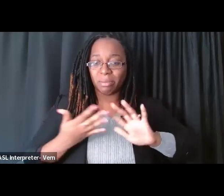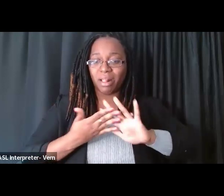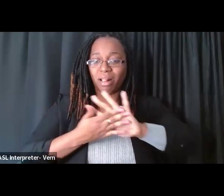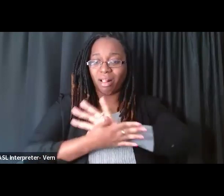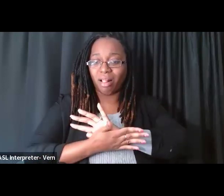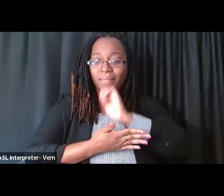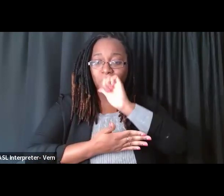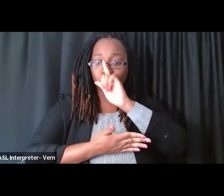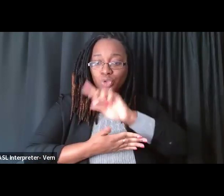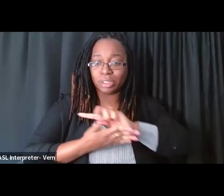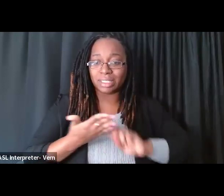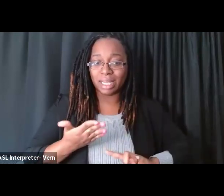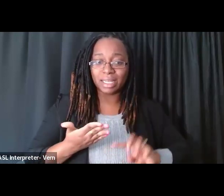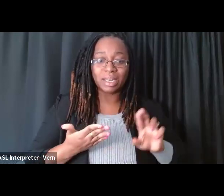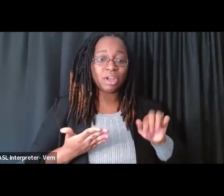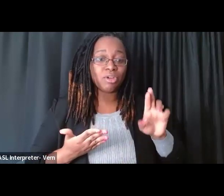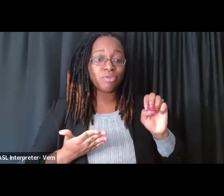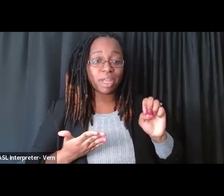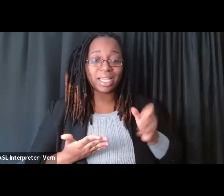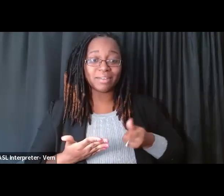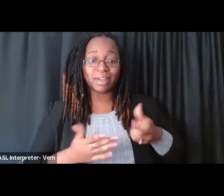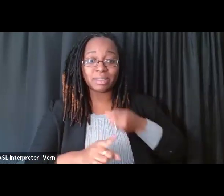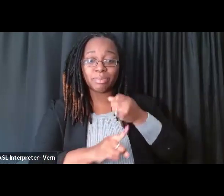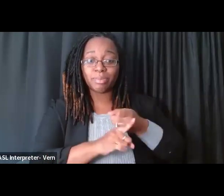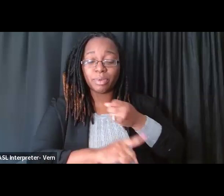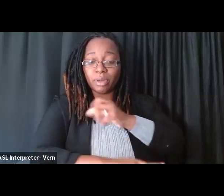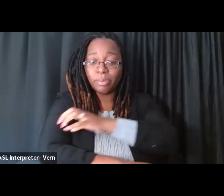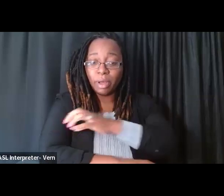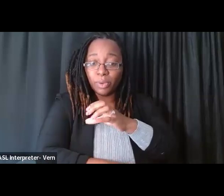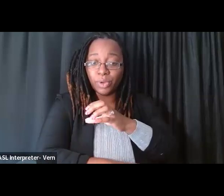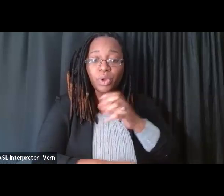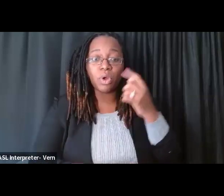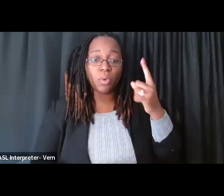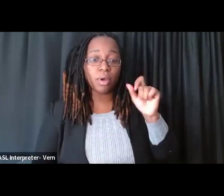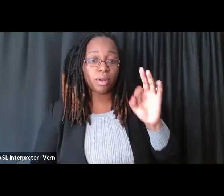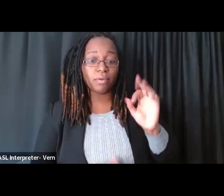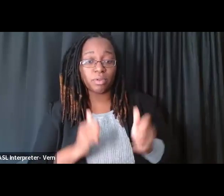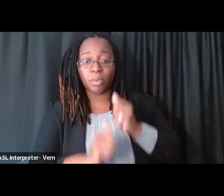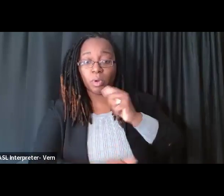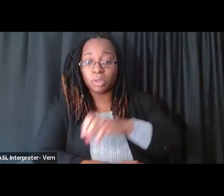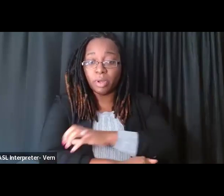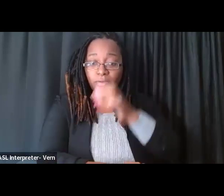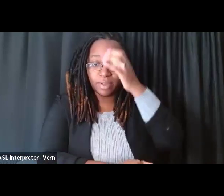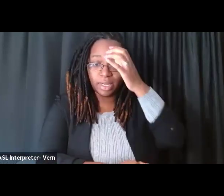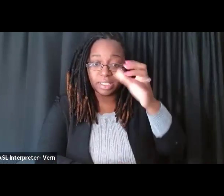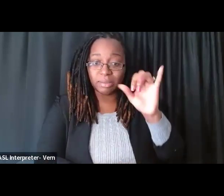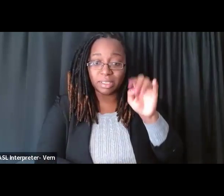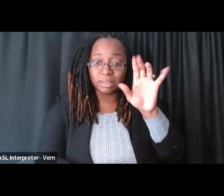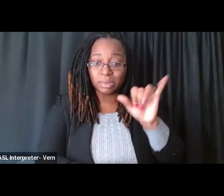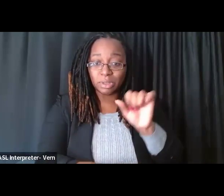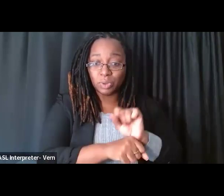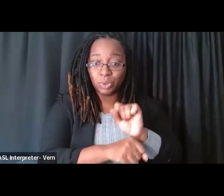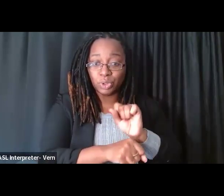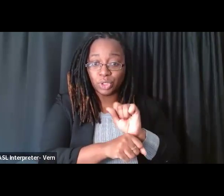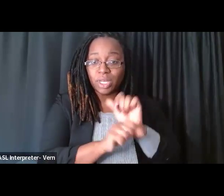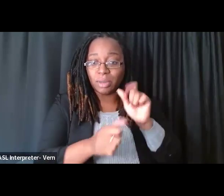taught to say no, and the ability to facilitate and its ability to facilitate a pause in the room.